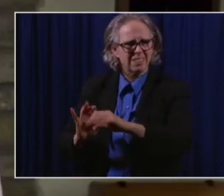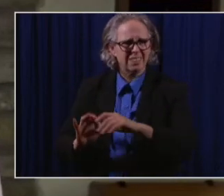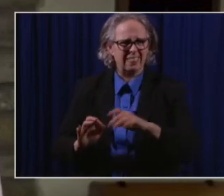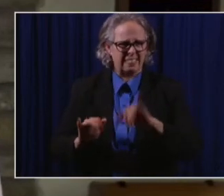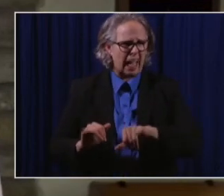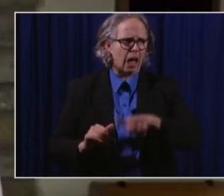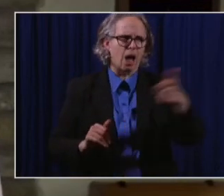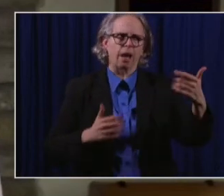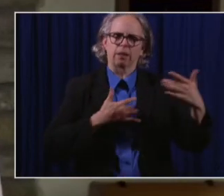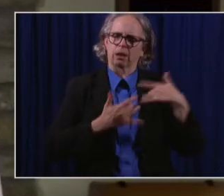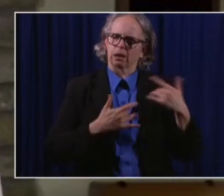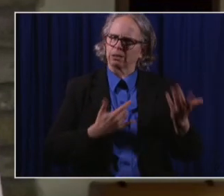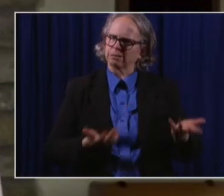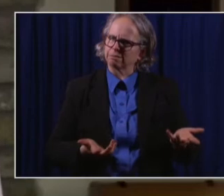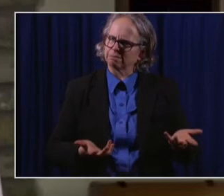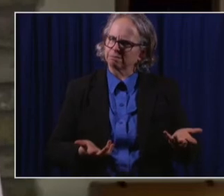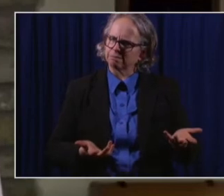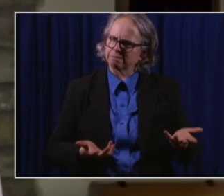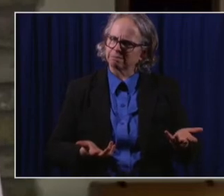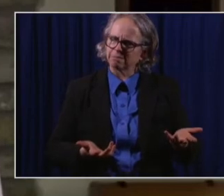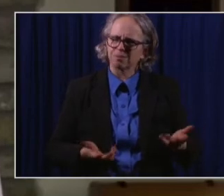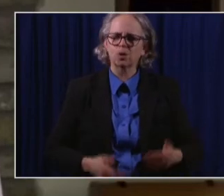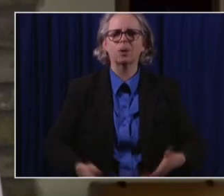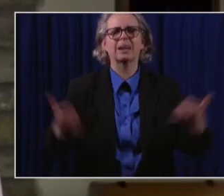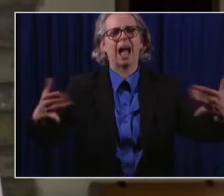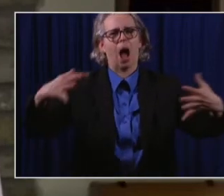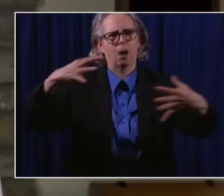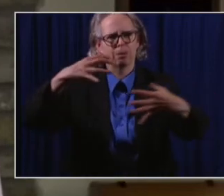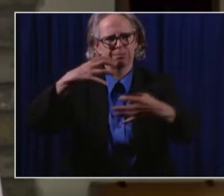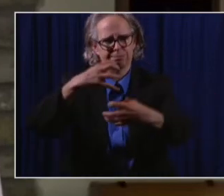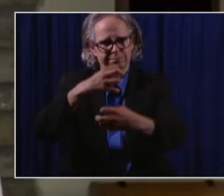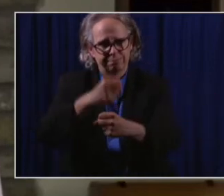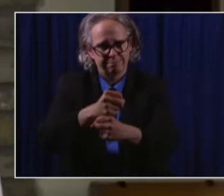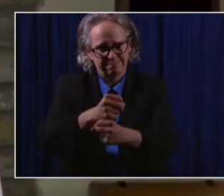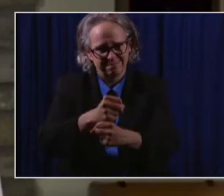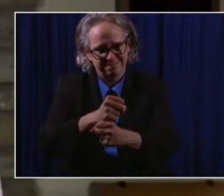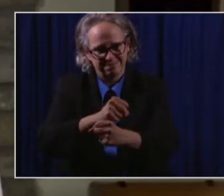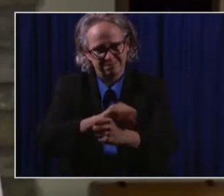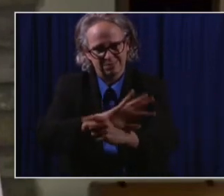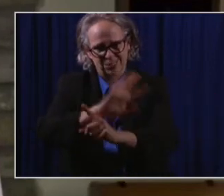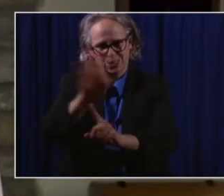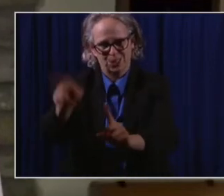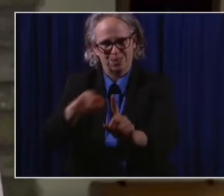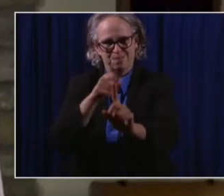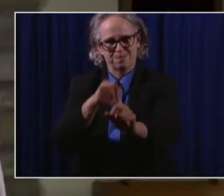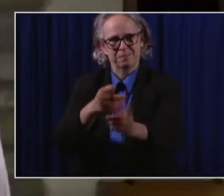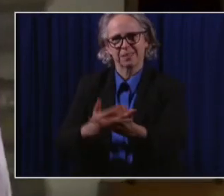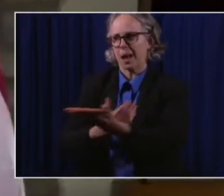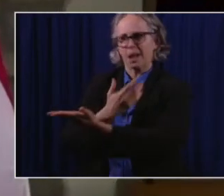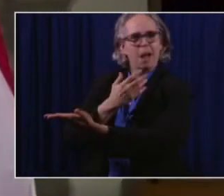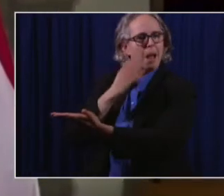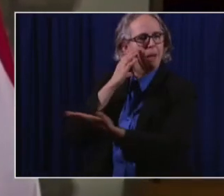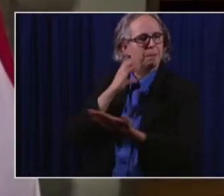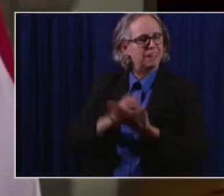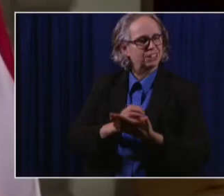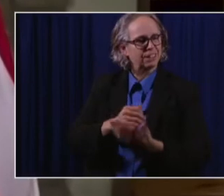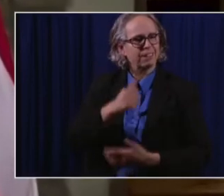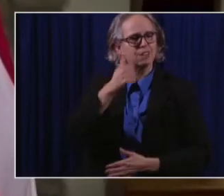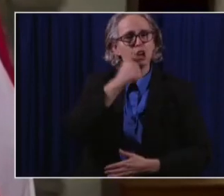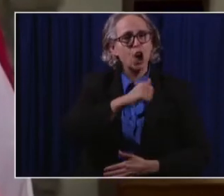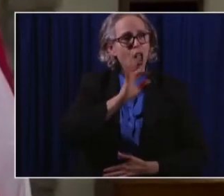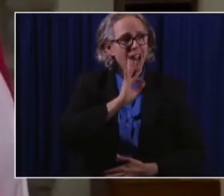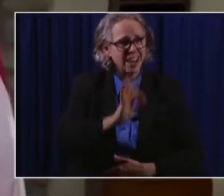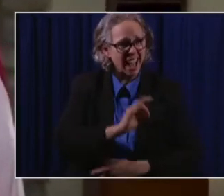me go to our close. As we close today, I want to share a picture that we received from a 9-year-old girl named Claire, who